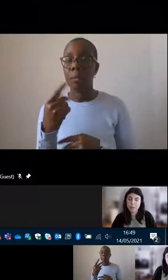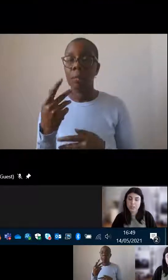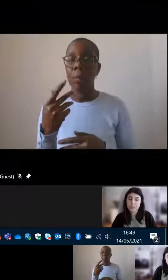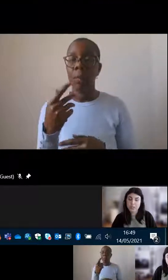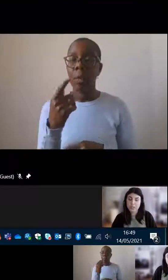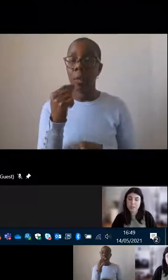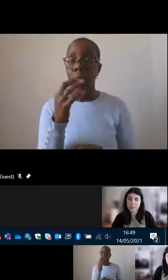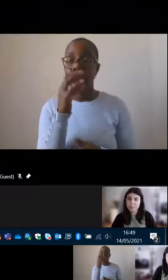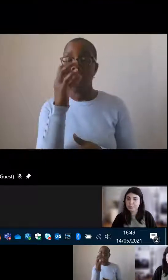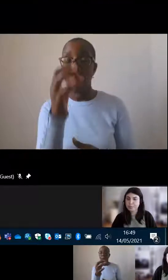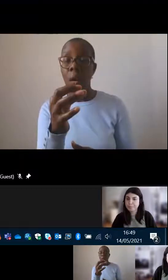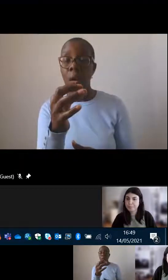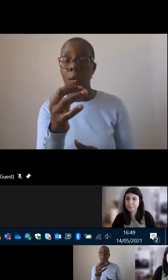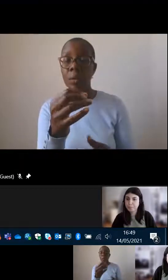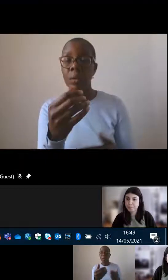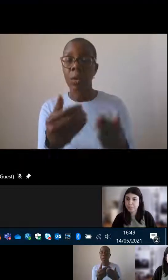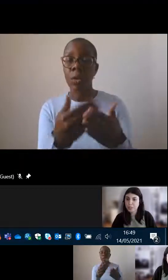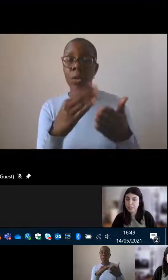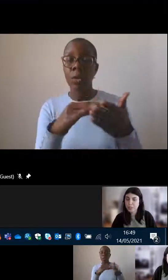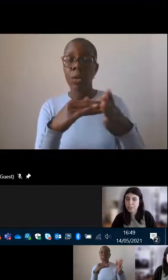the council can give.